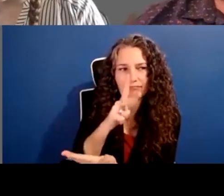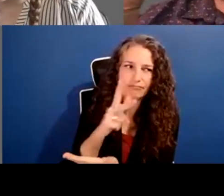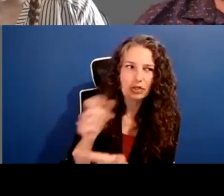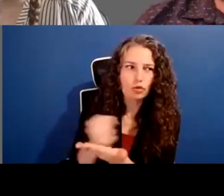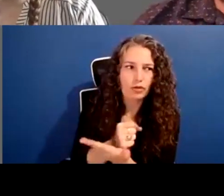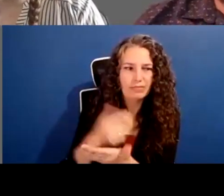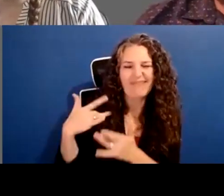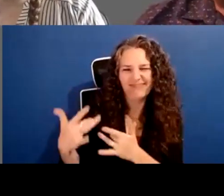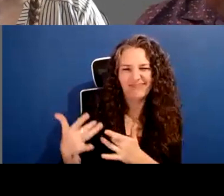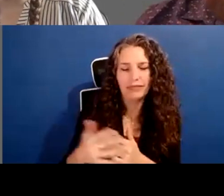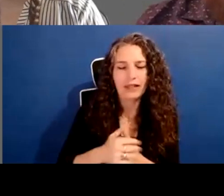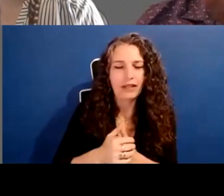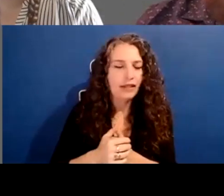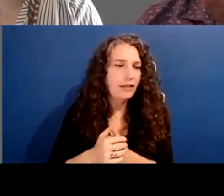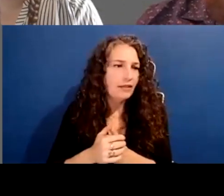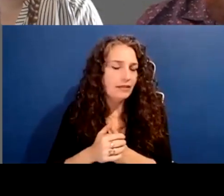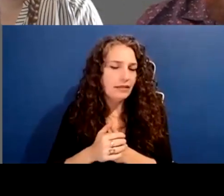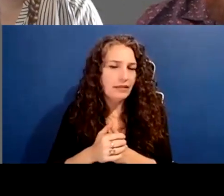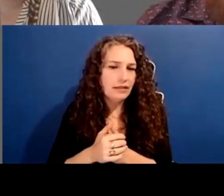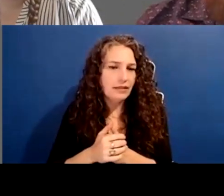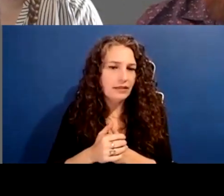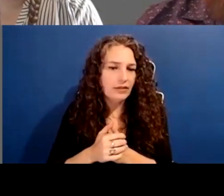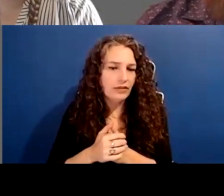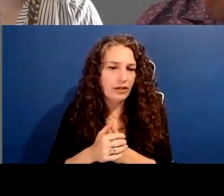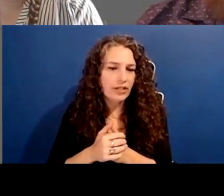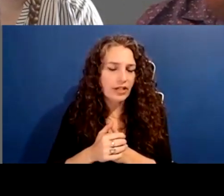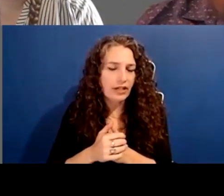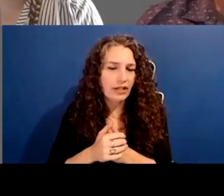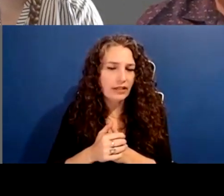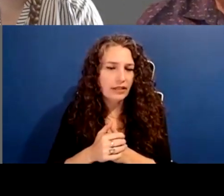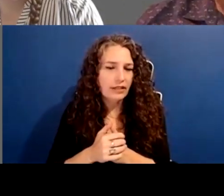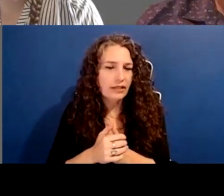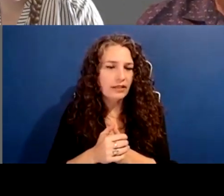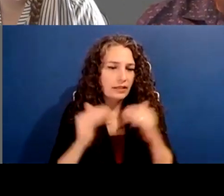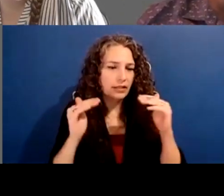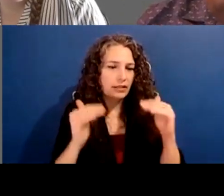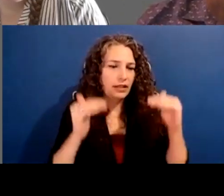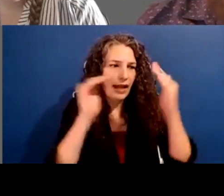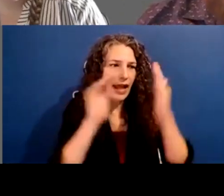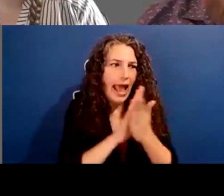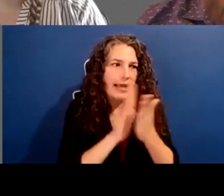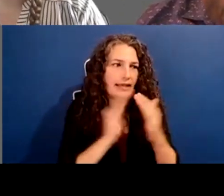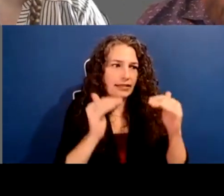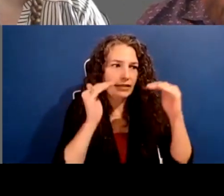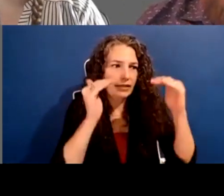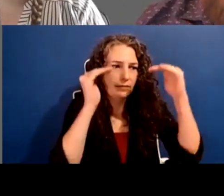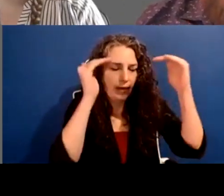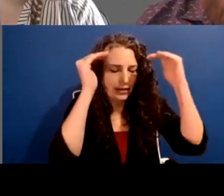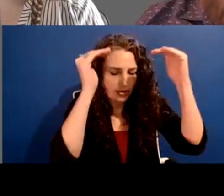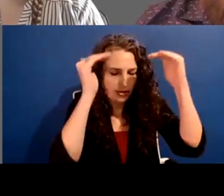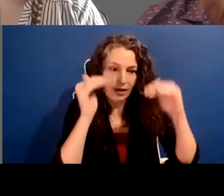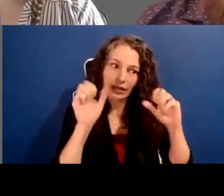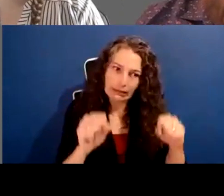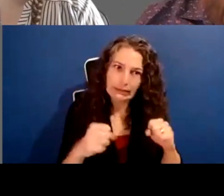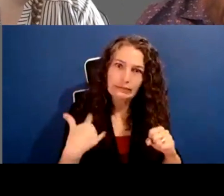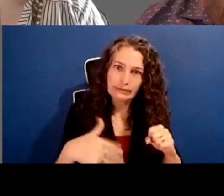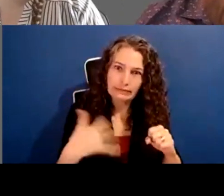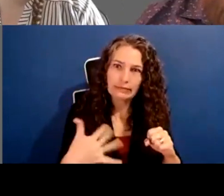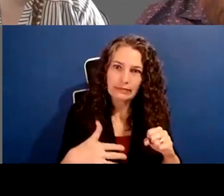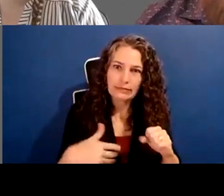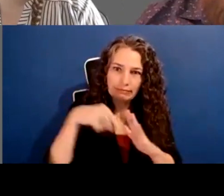And for me also, though, you know, academics can also be very verbose in their writing. So I had a lot